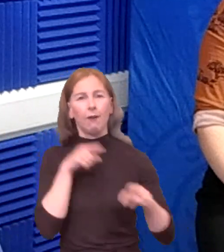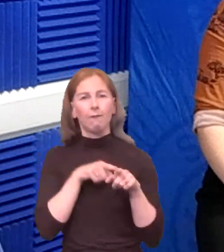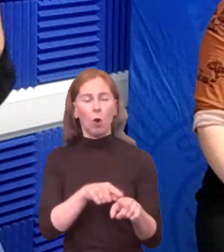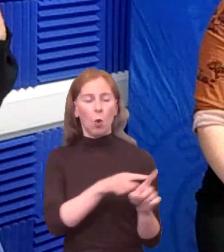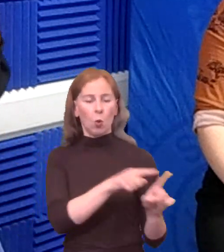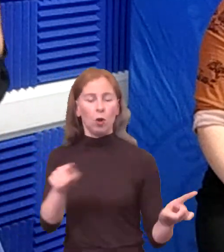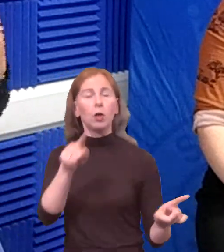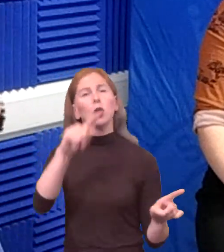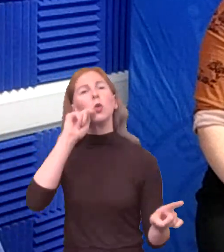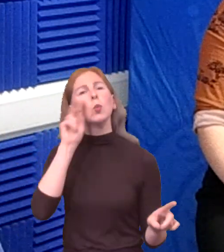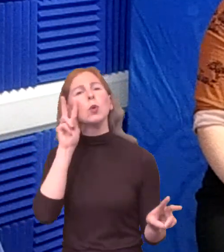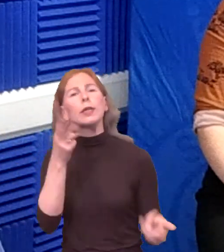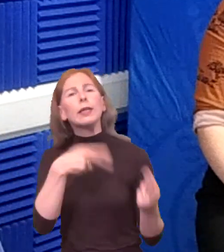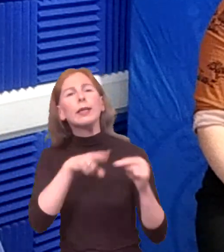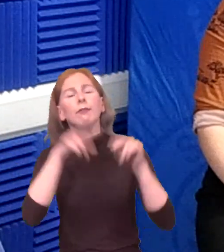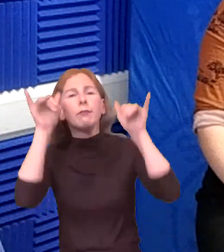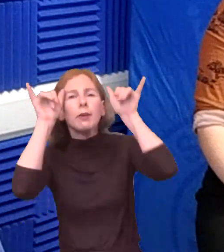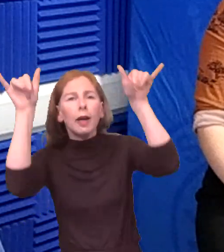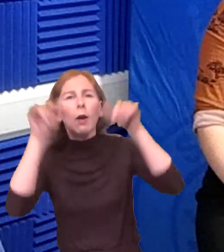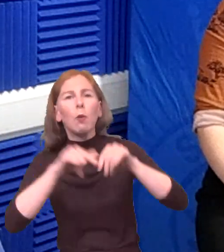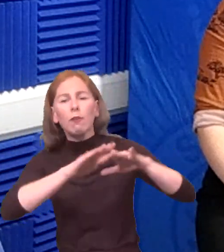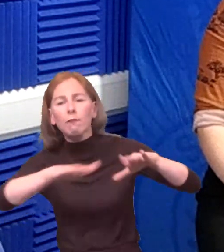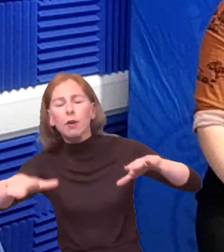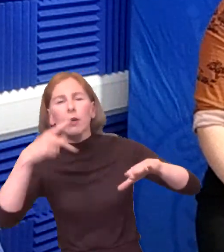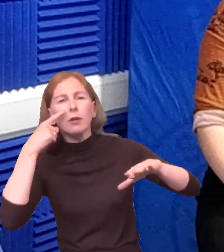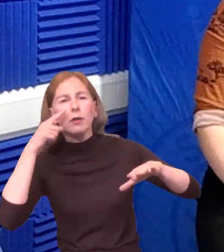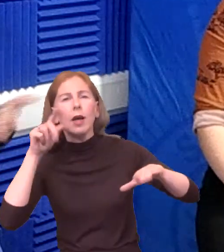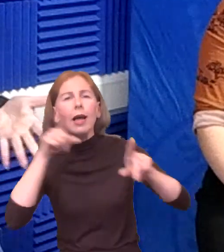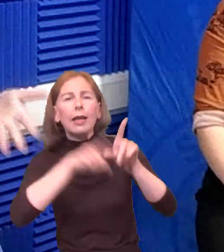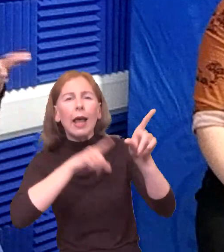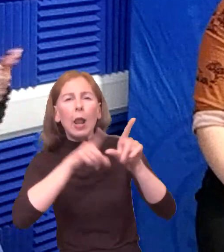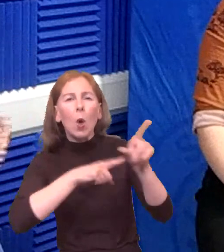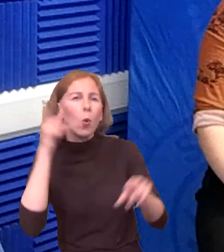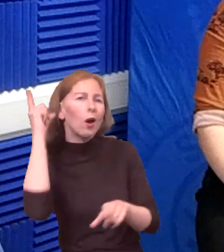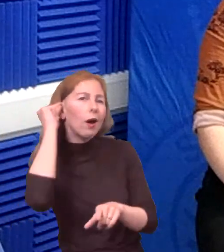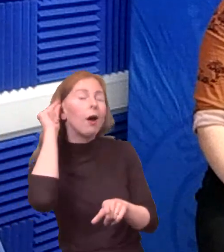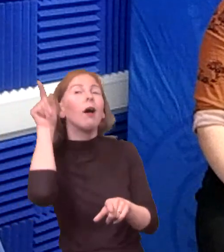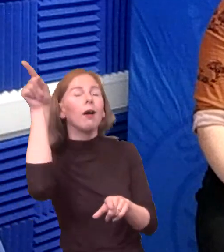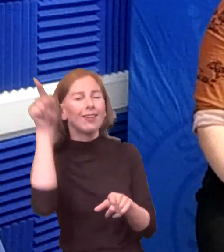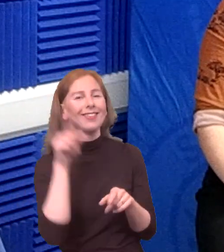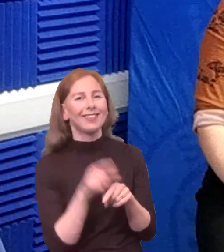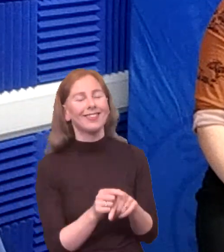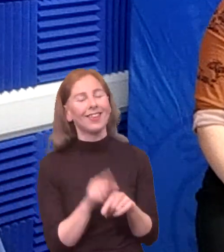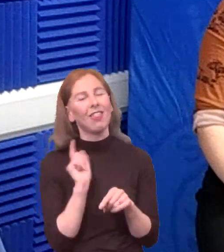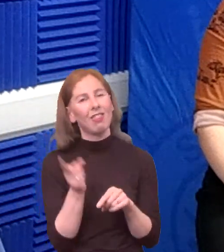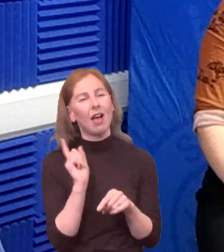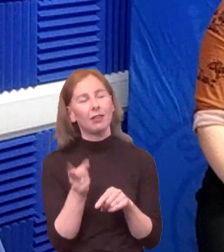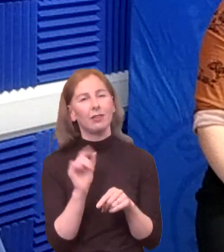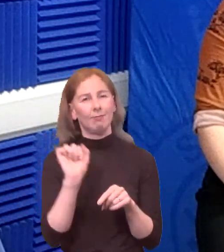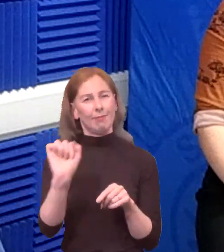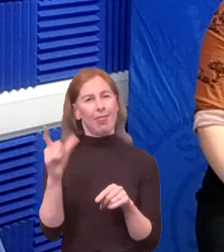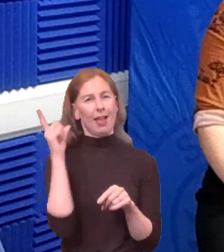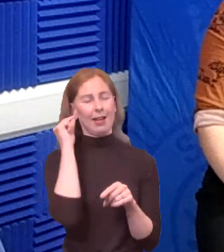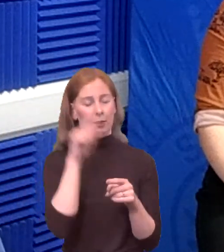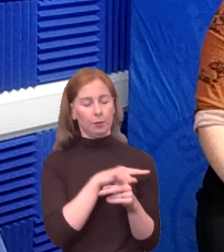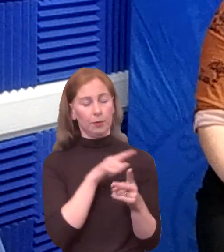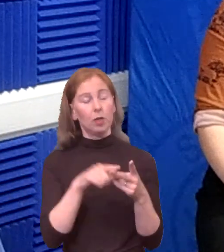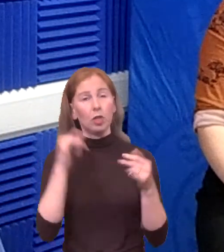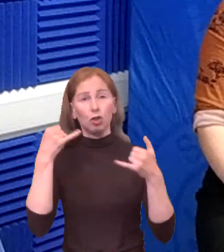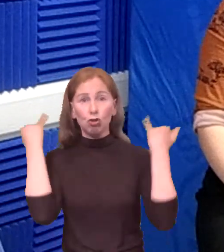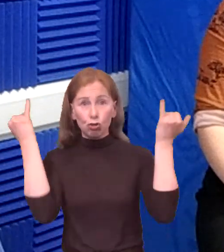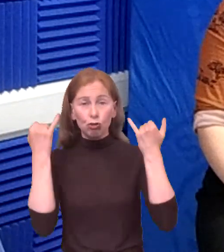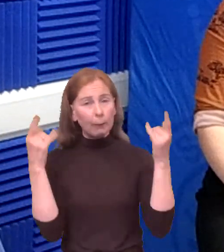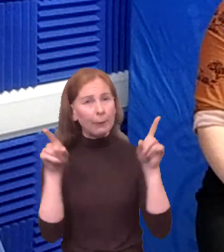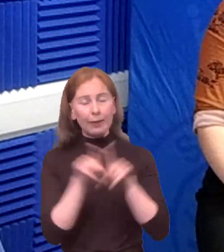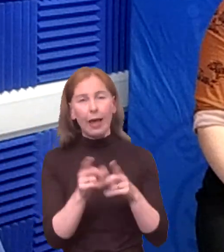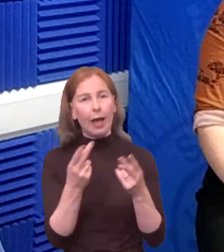yellow tag in their ear, and that's what that is. Similarly for sheep, they have to have an ear tag in their ear if they want to be